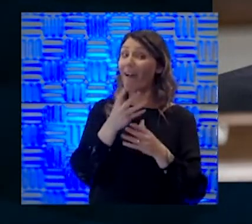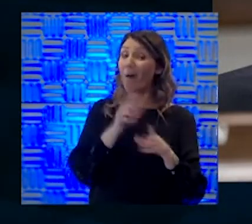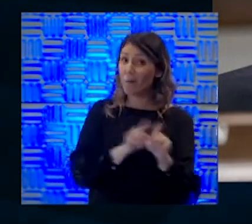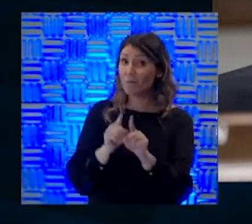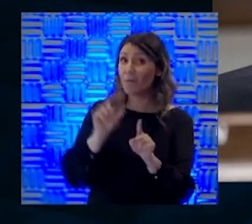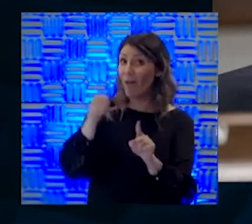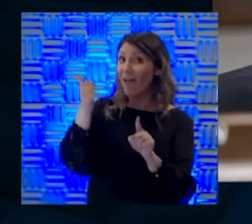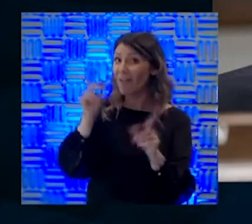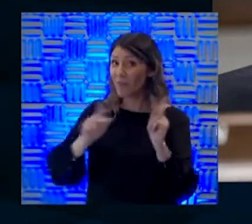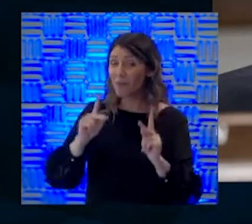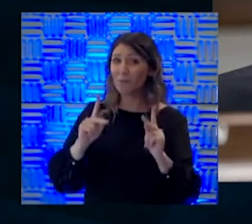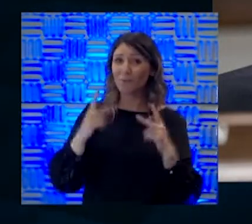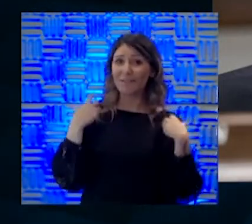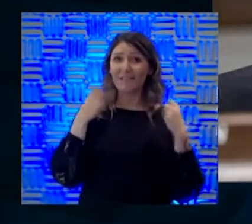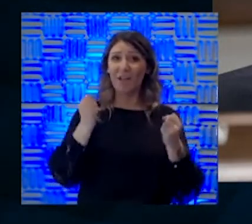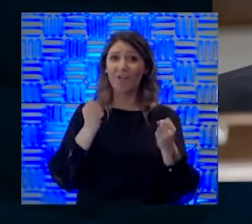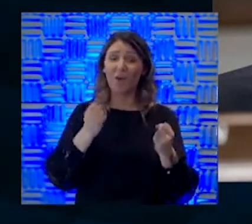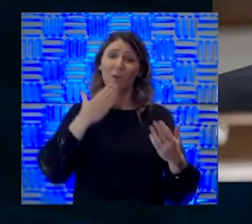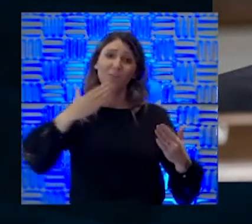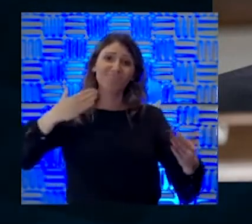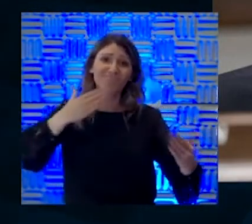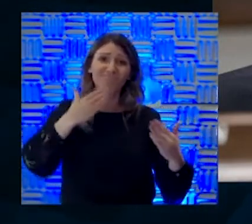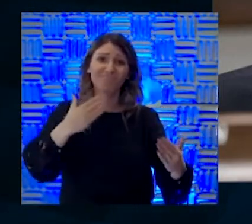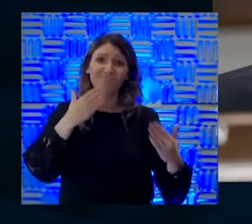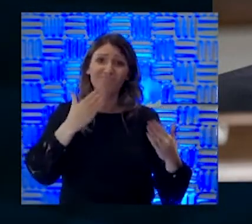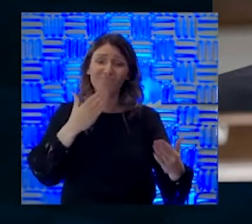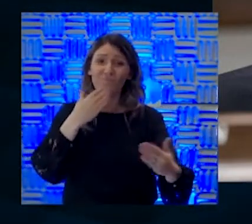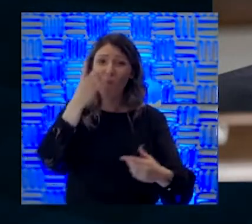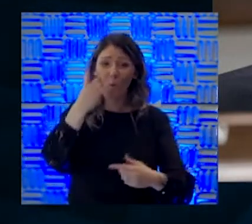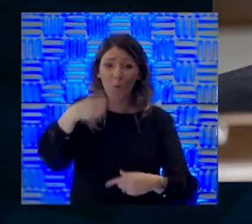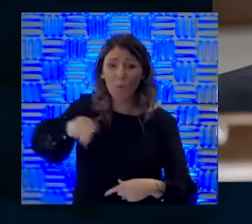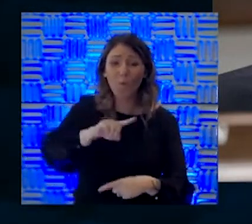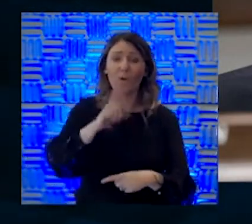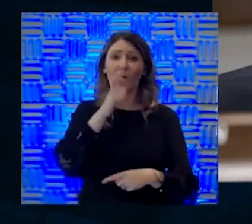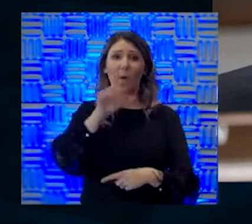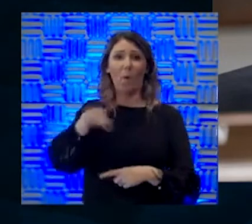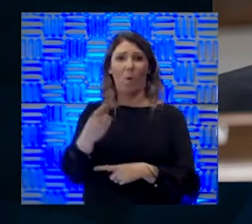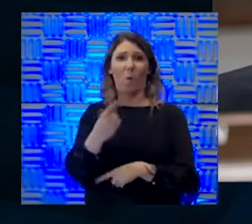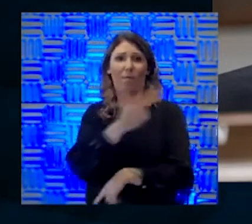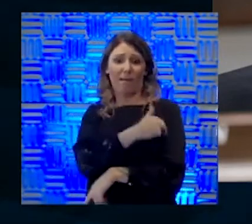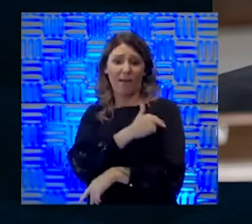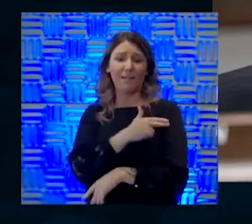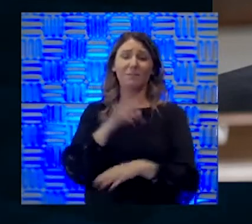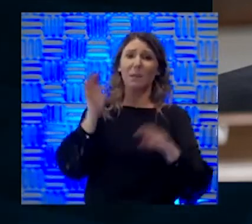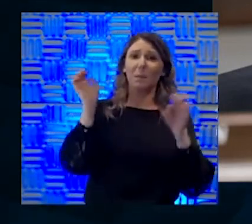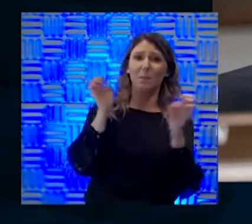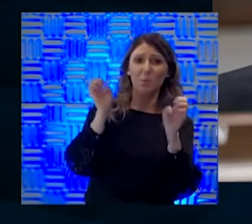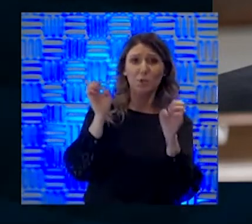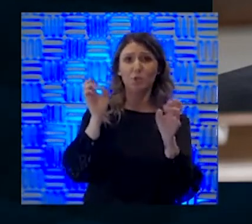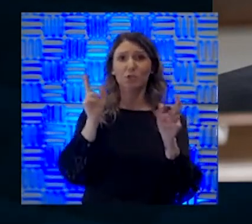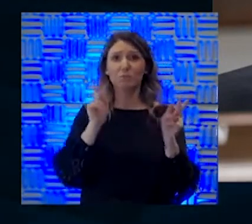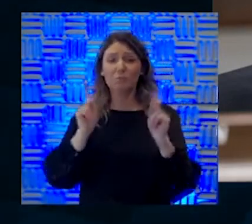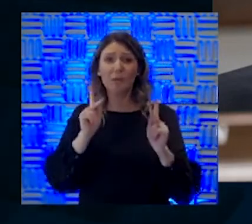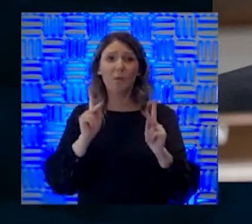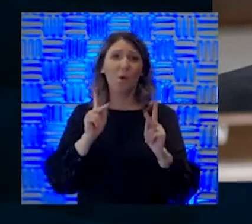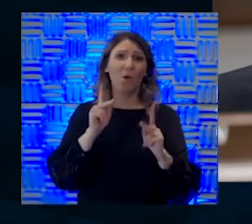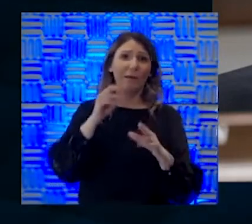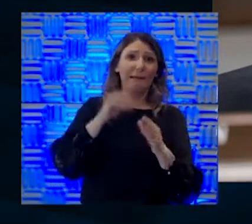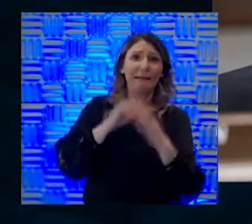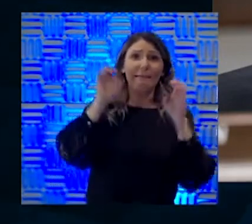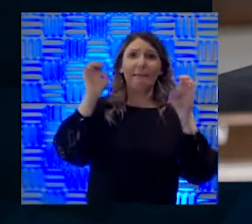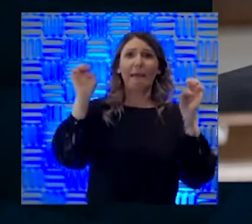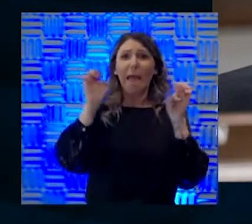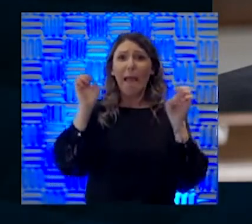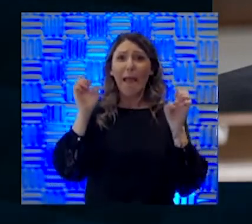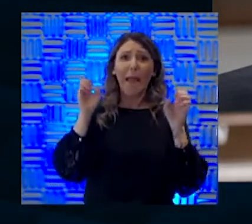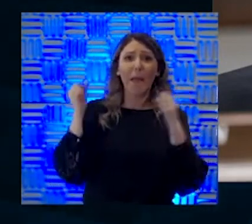just express gratitude to you, not only in hospitals, but our emergency preparedness folks, the people who are in the ambulance,